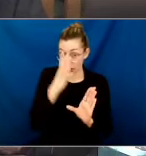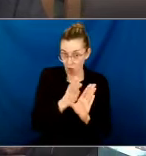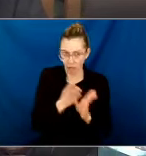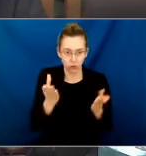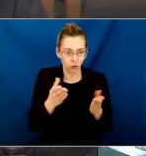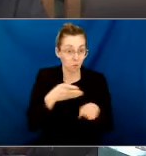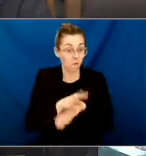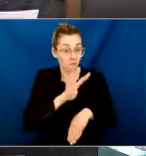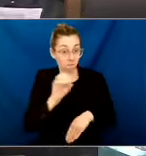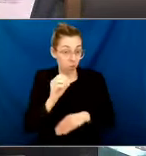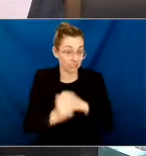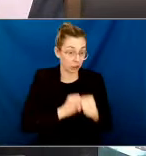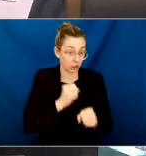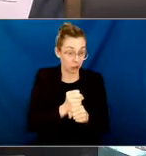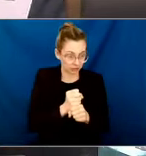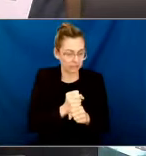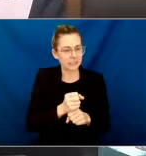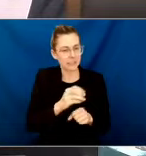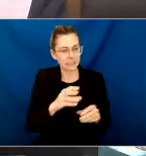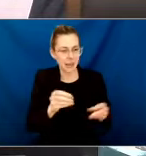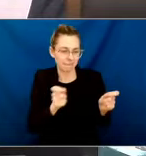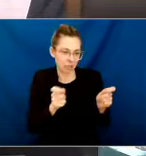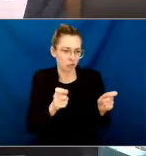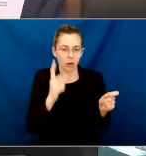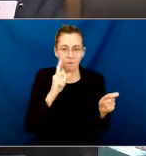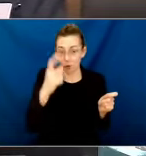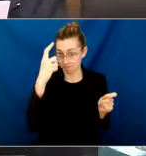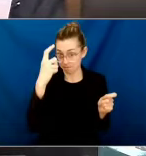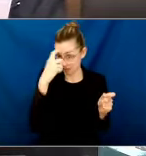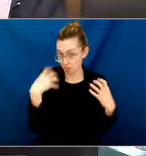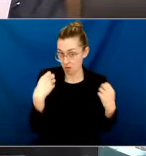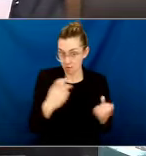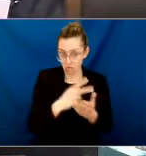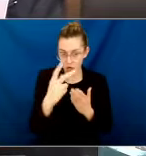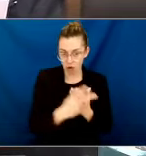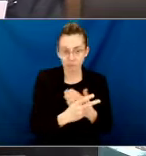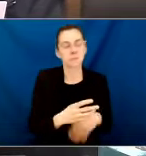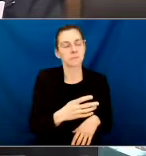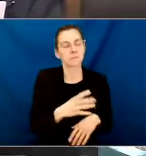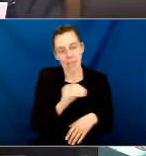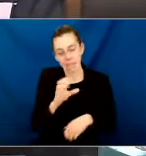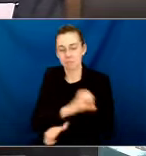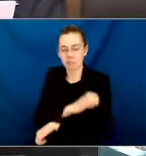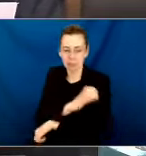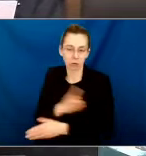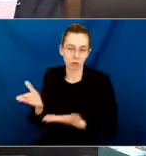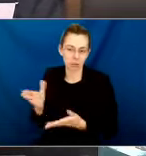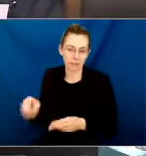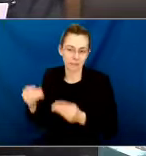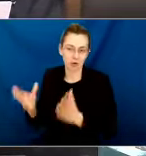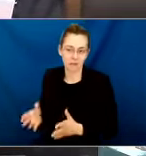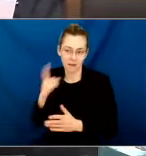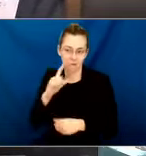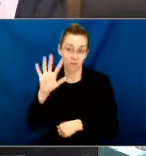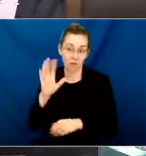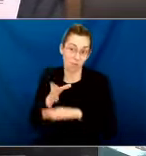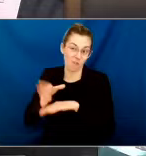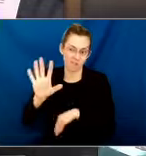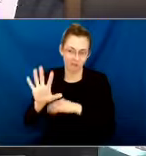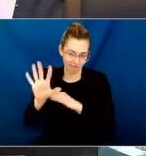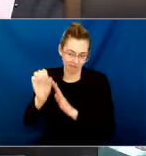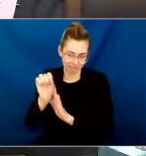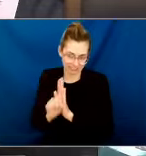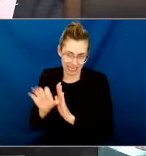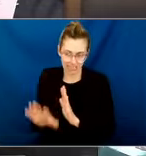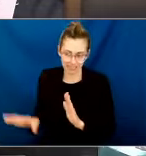of mental health programs and a clinical services provider in 5 states, including being the mental health director of